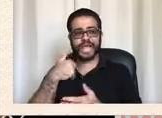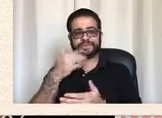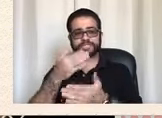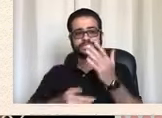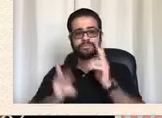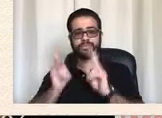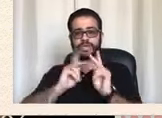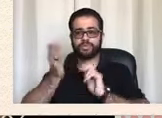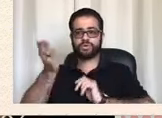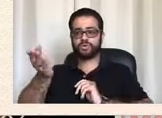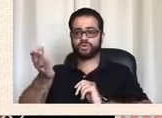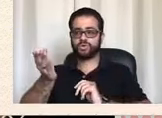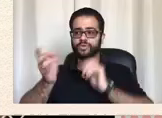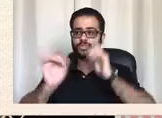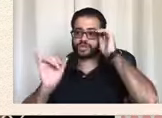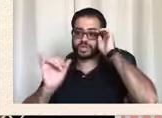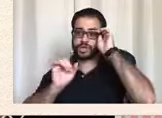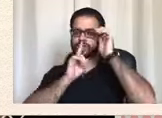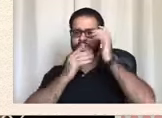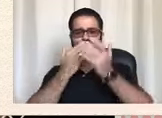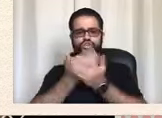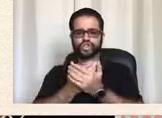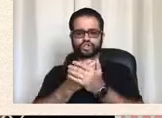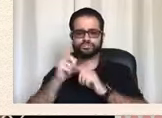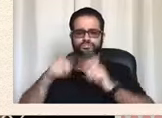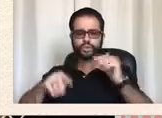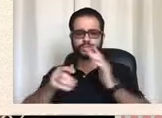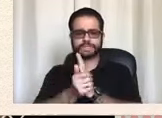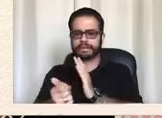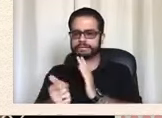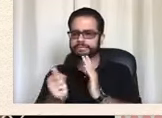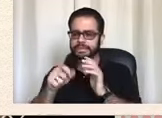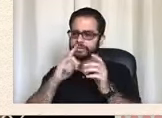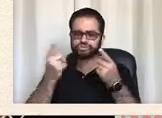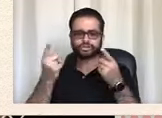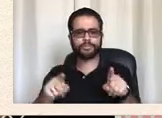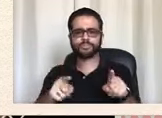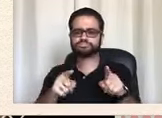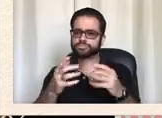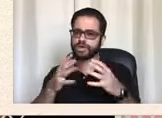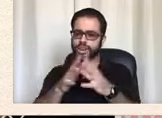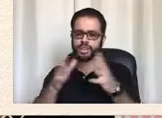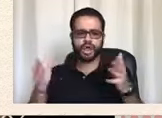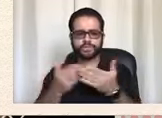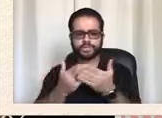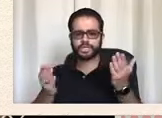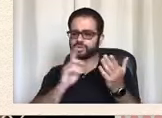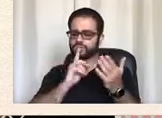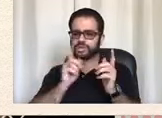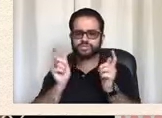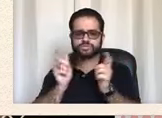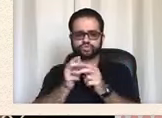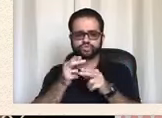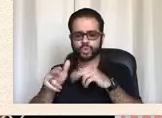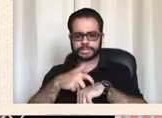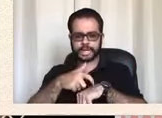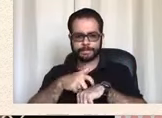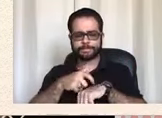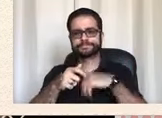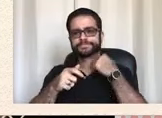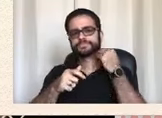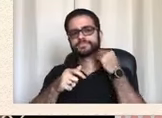they're just like great multitaskers. They can just make it happen. They can do a lot of stuff in a relatively small amount of time. And then there are others